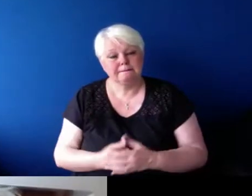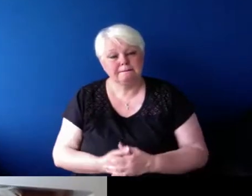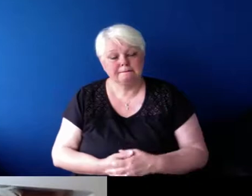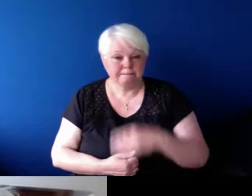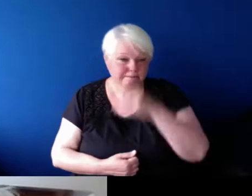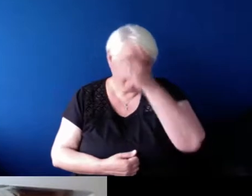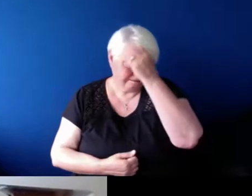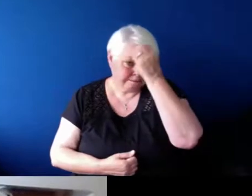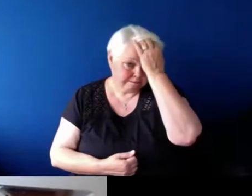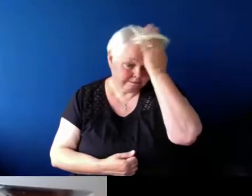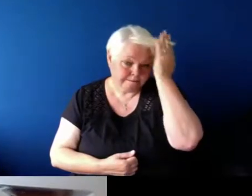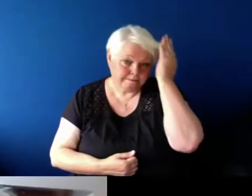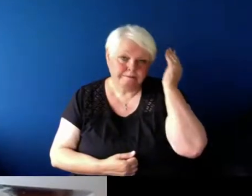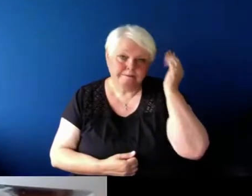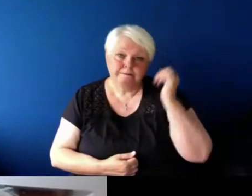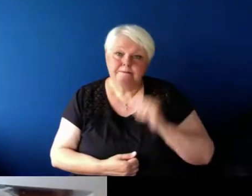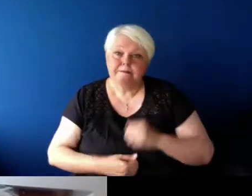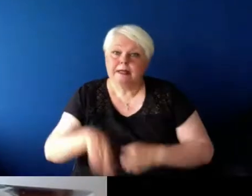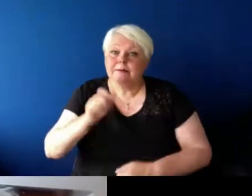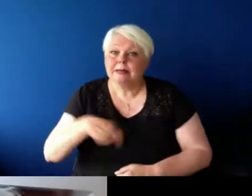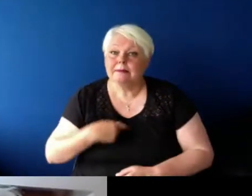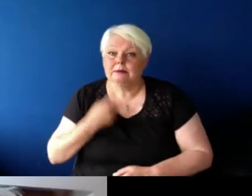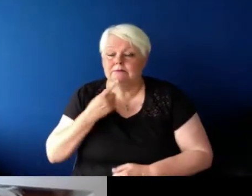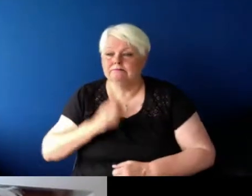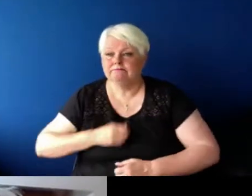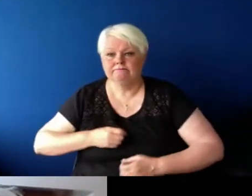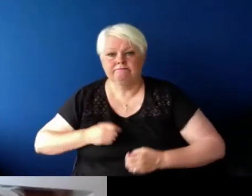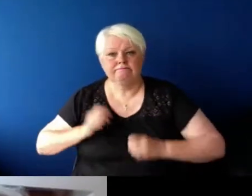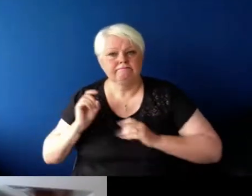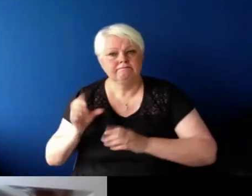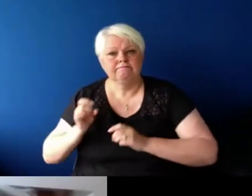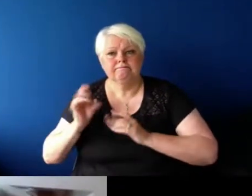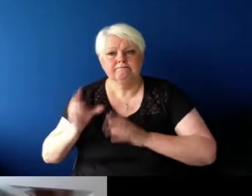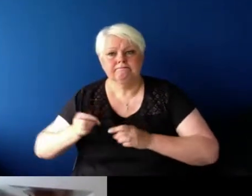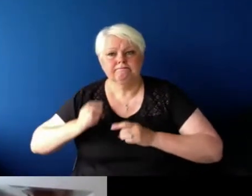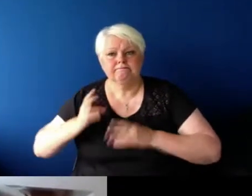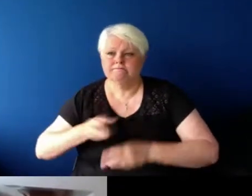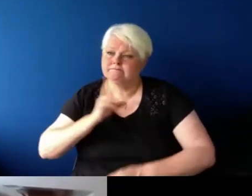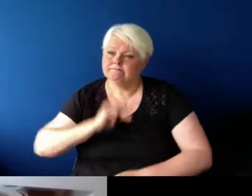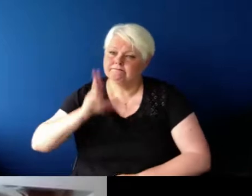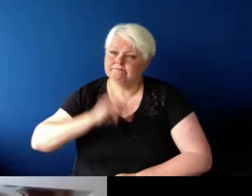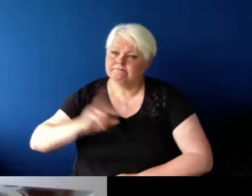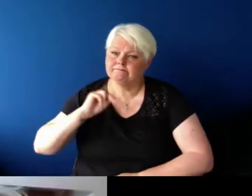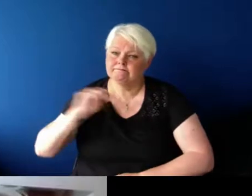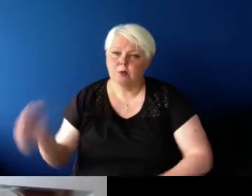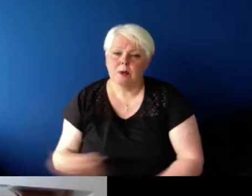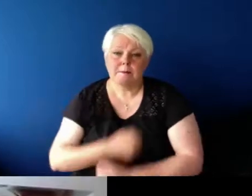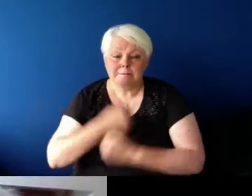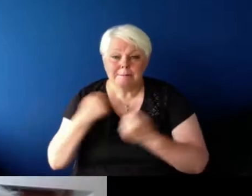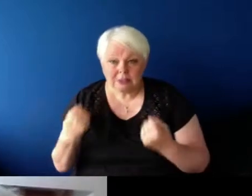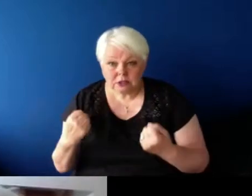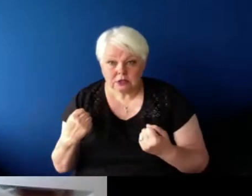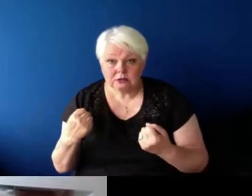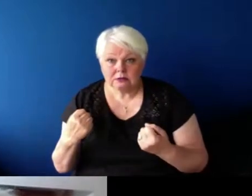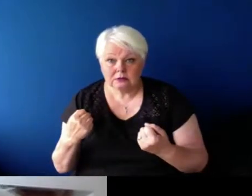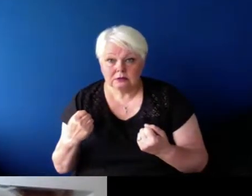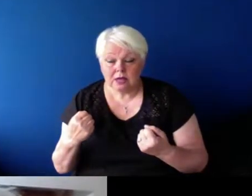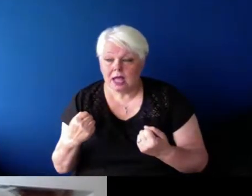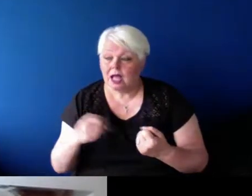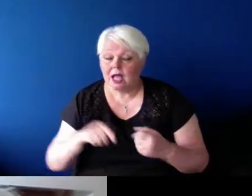And people spoke with passion, and I think we heard a range of